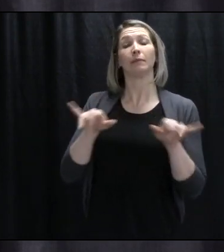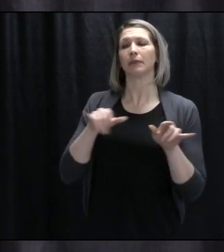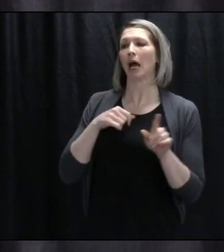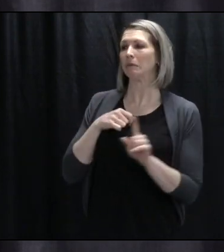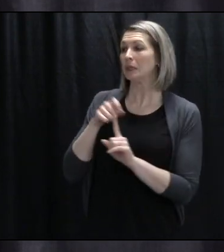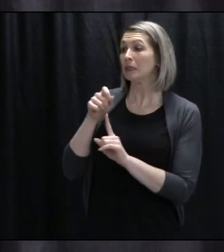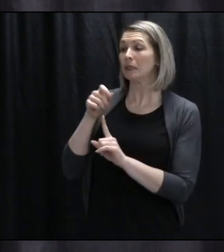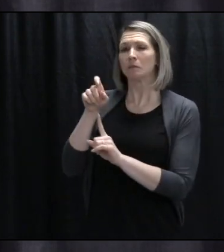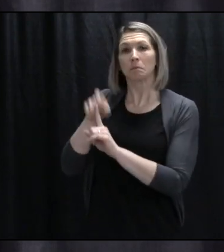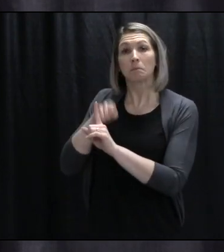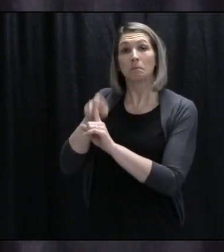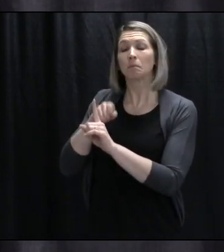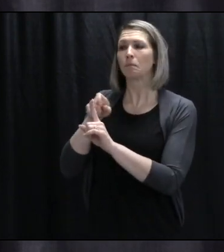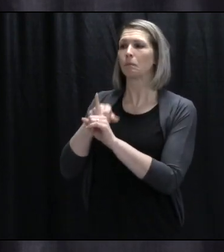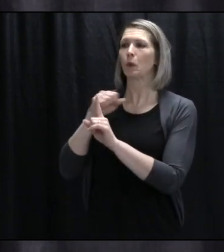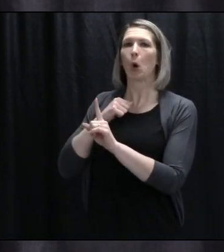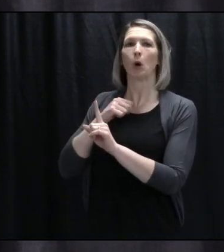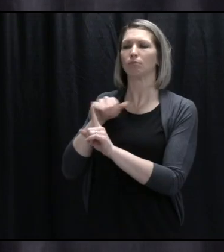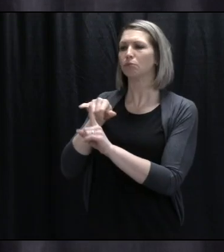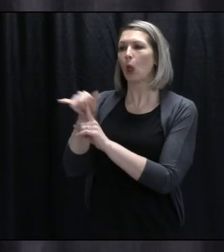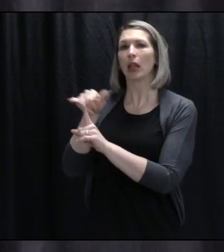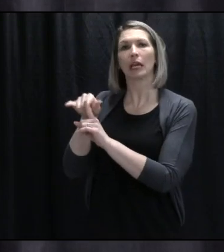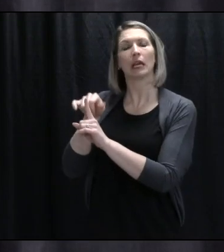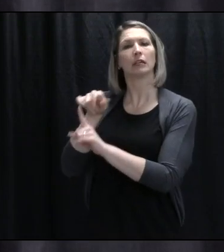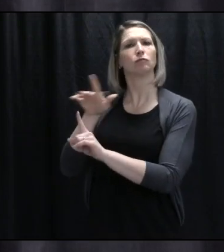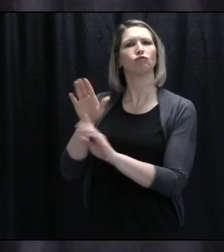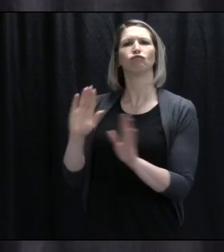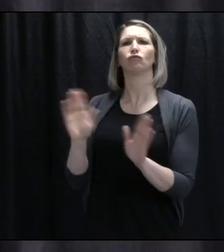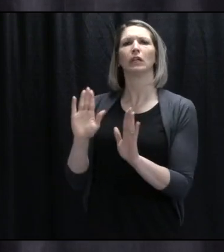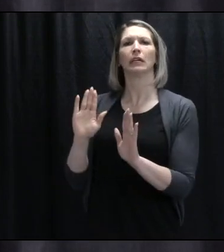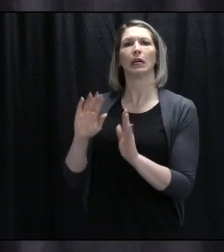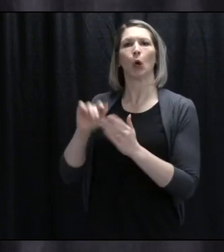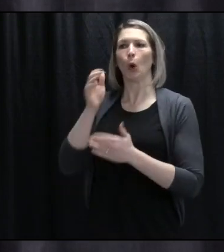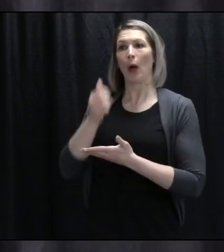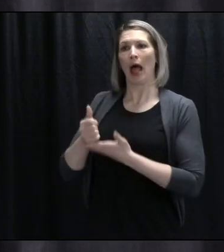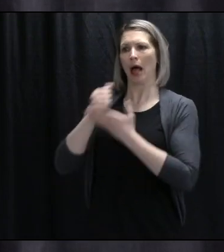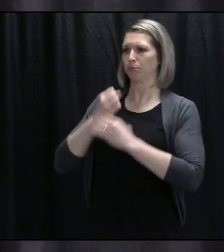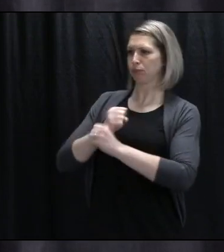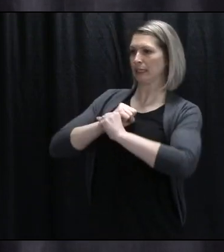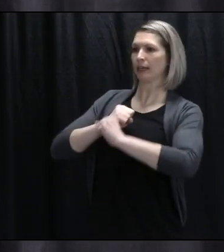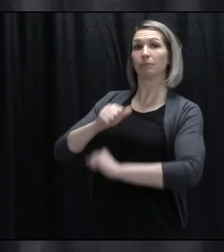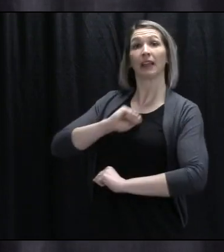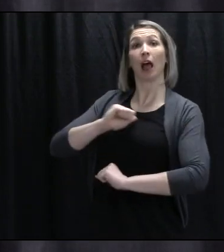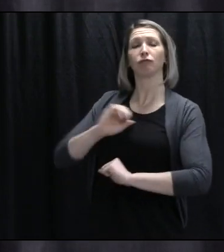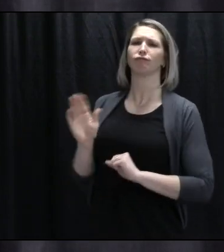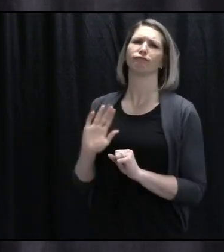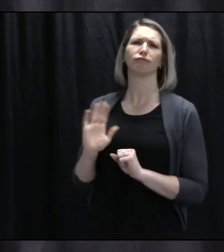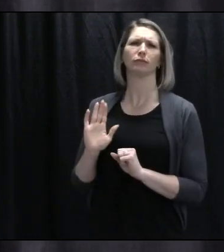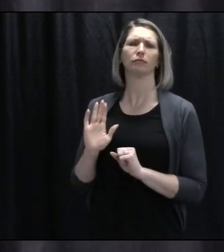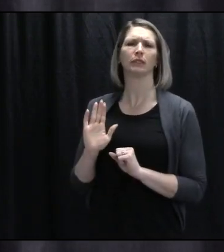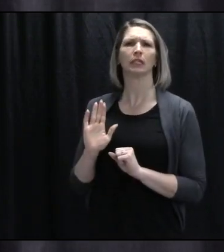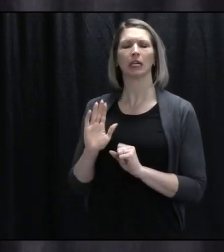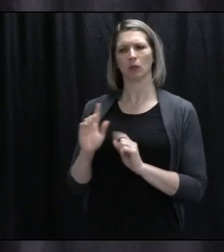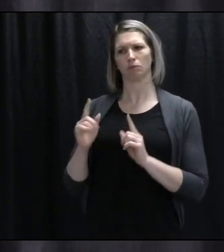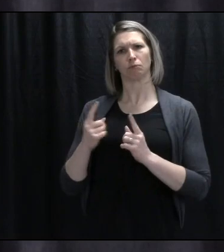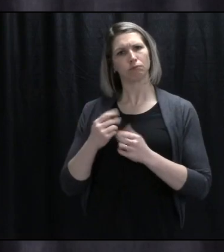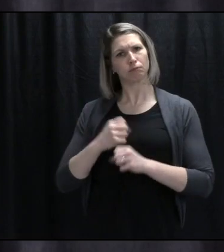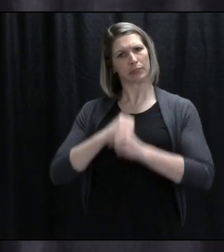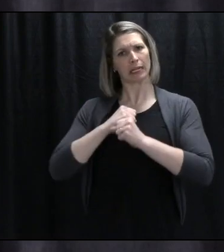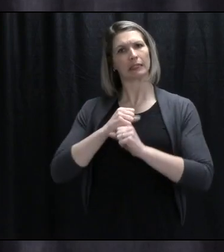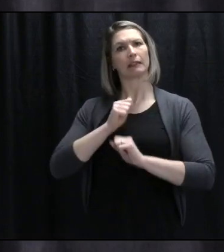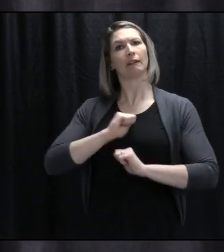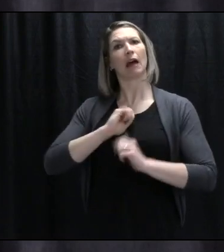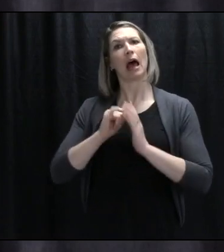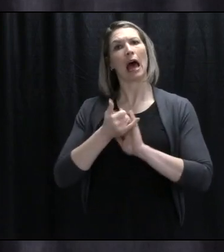Stigmatization and discrimination will not protect you from infection. Instead, support your neighbors to seek advice regarding testing and